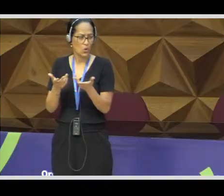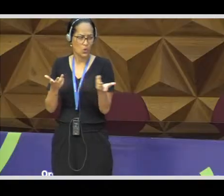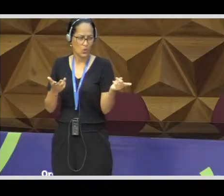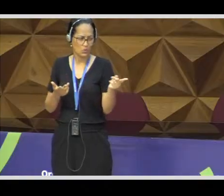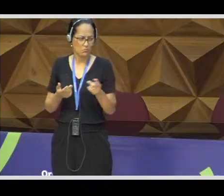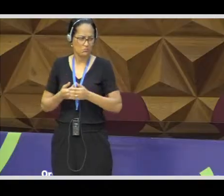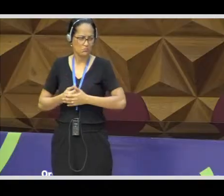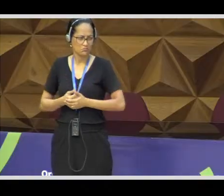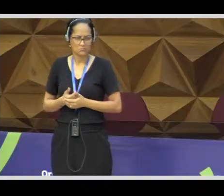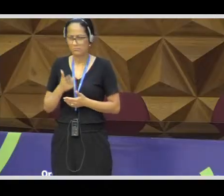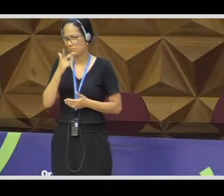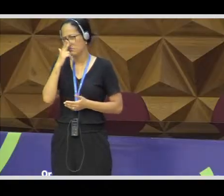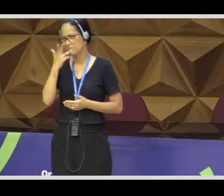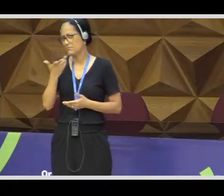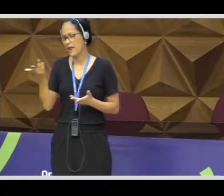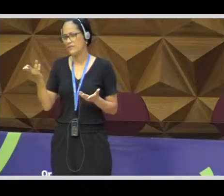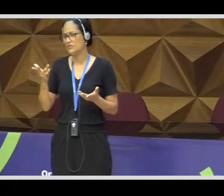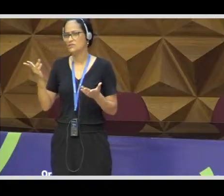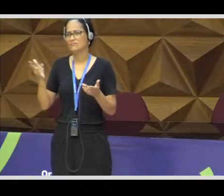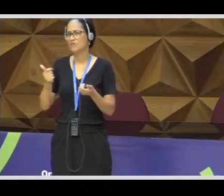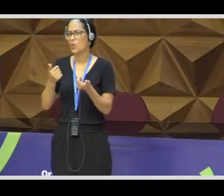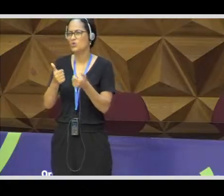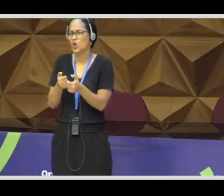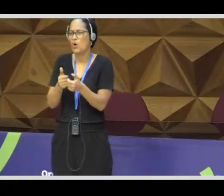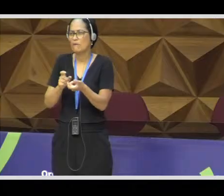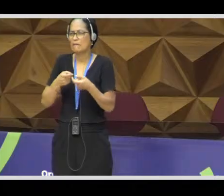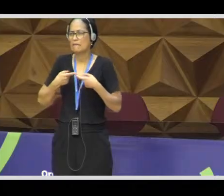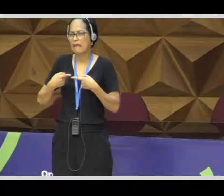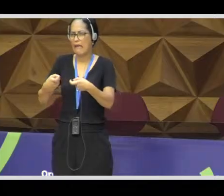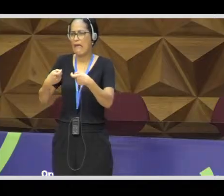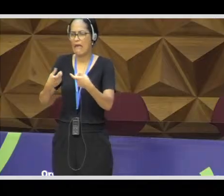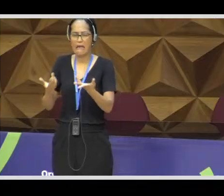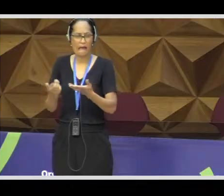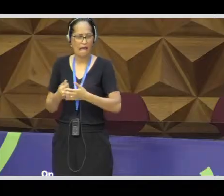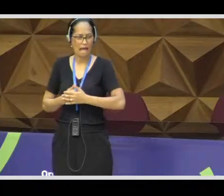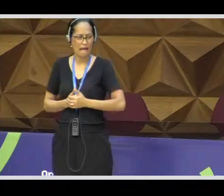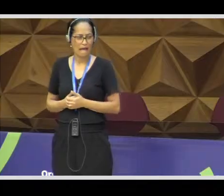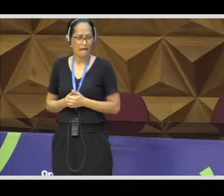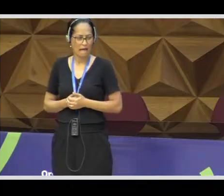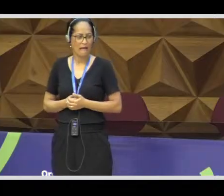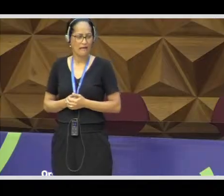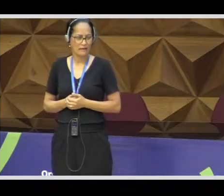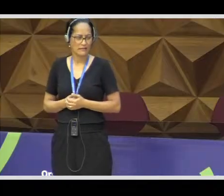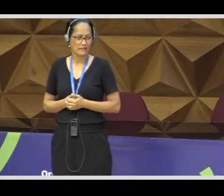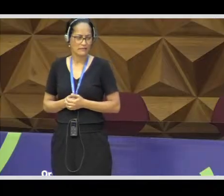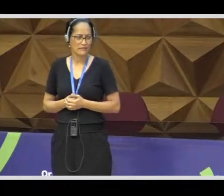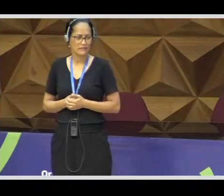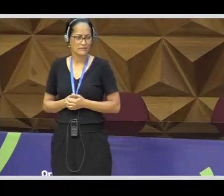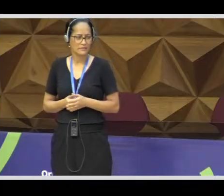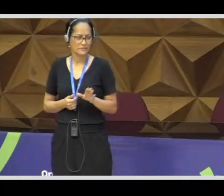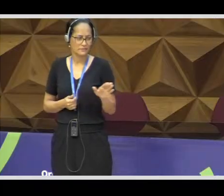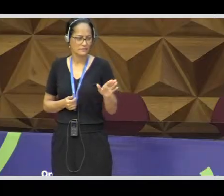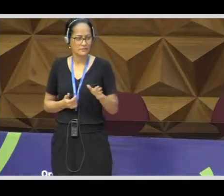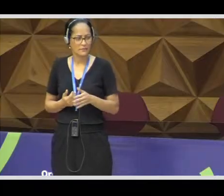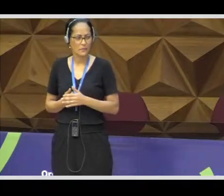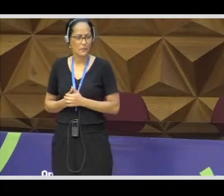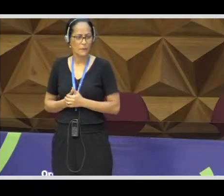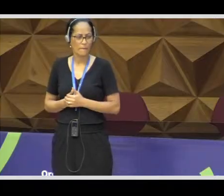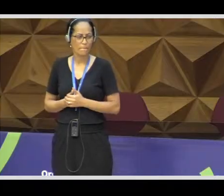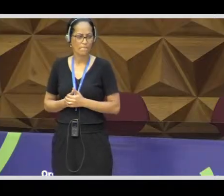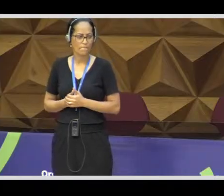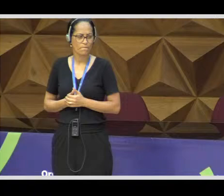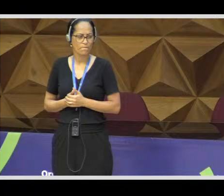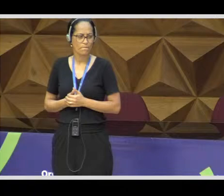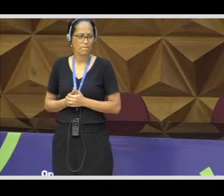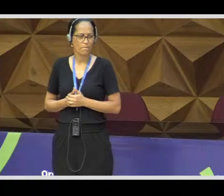Star Wars, but with a dog instead of R2-D2, so make sure we didn't get sued by Disney. And what you can see there